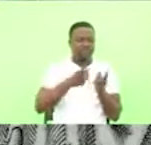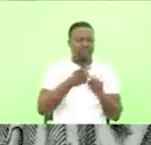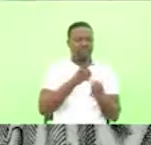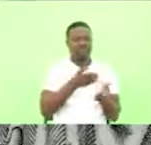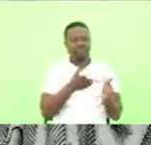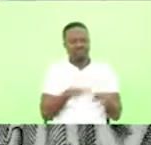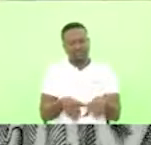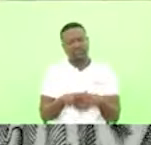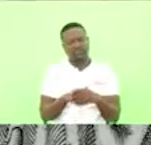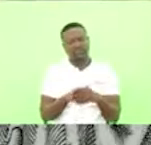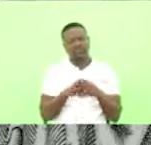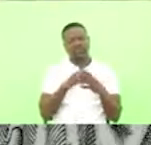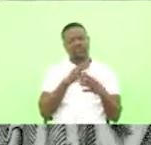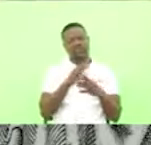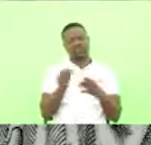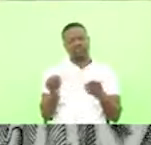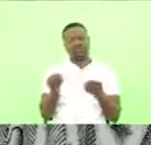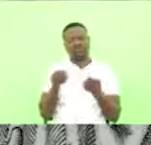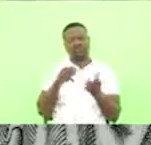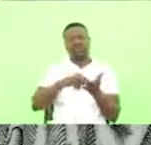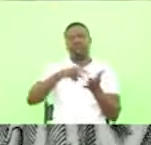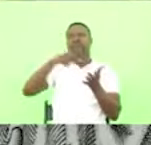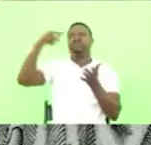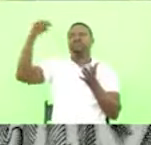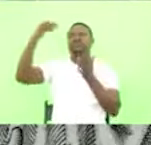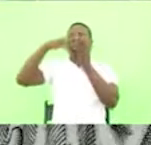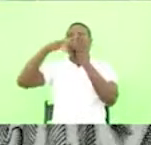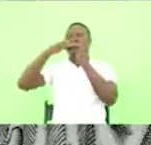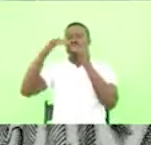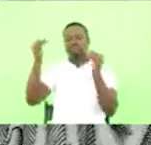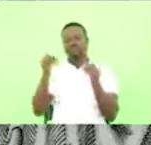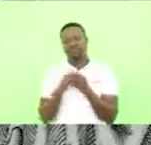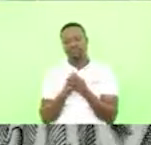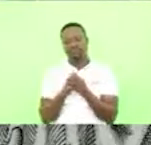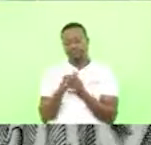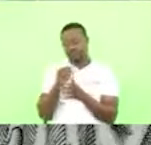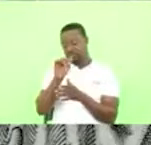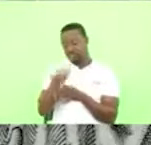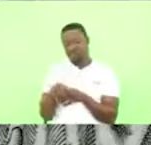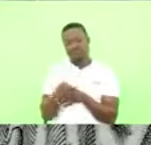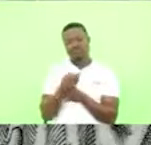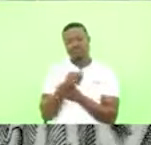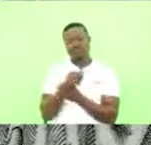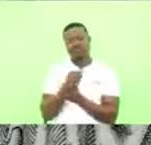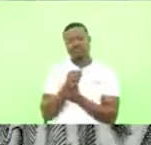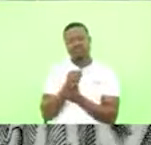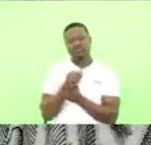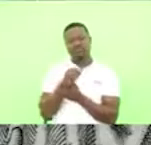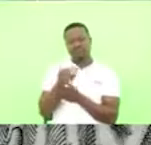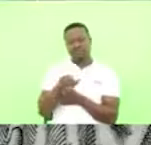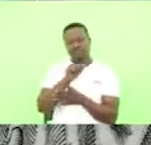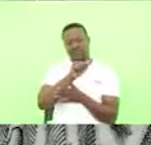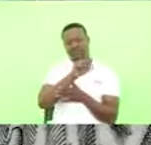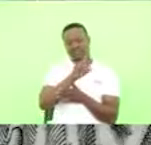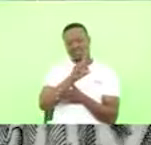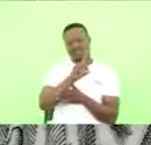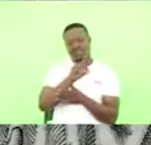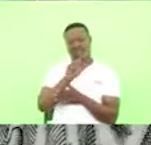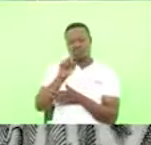dead and ascended into heaven." This one was said in AD